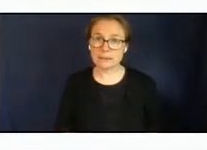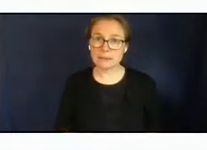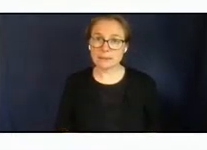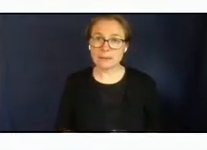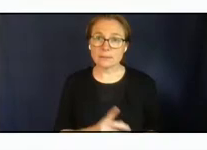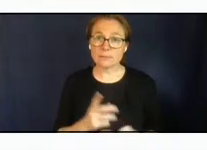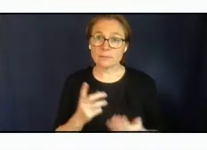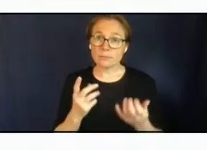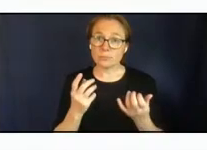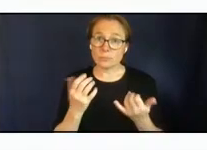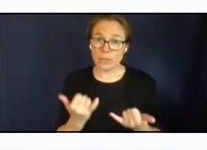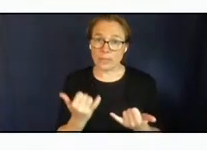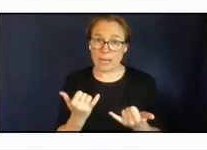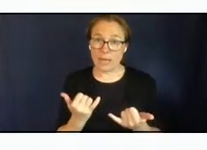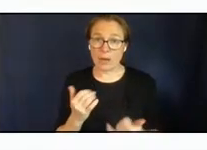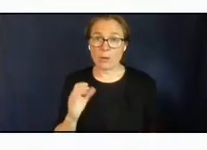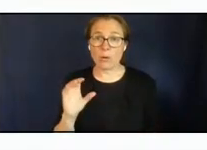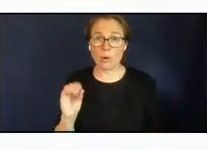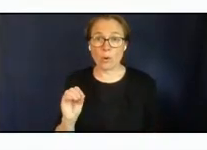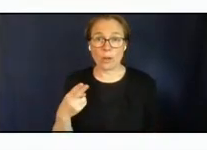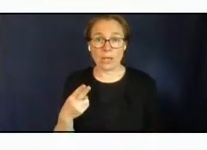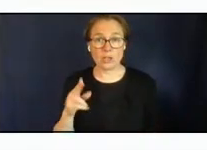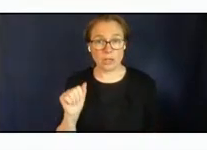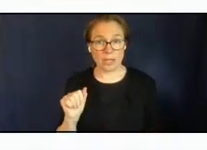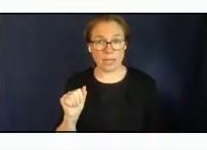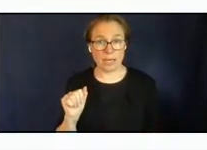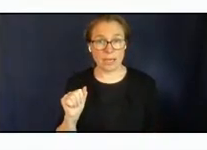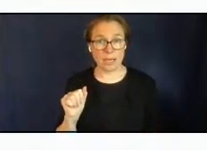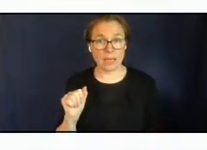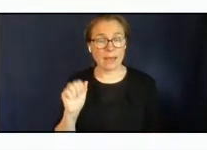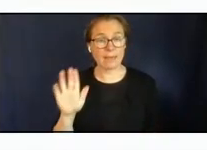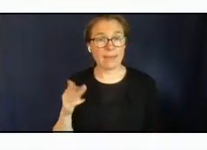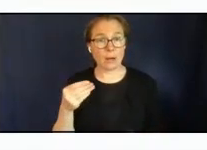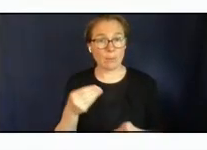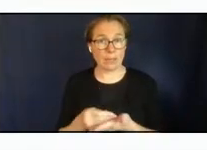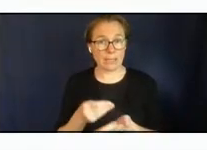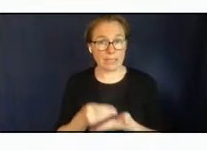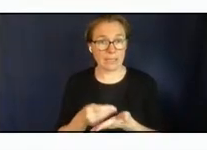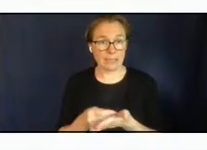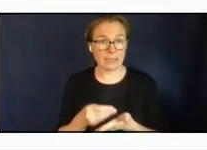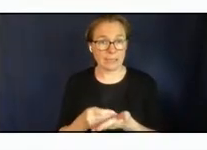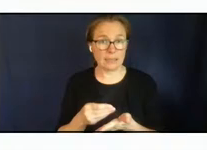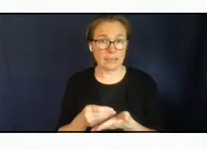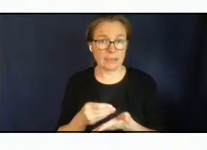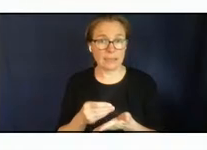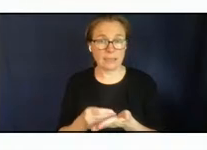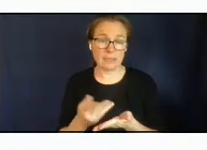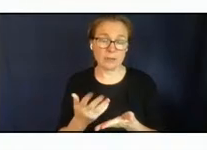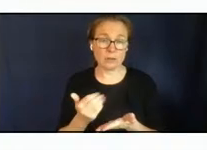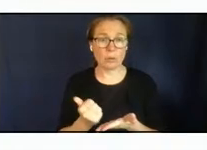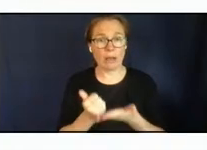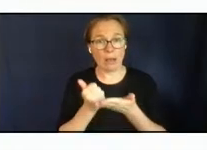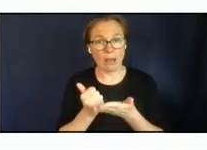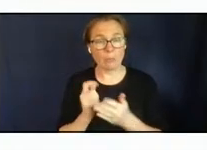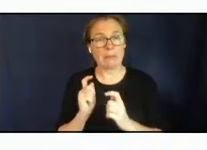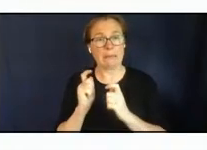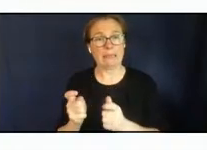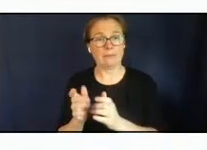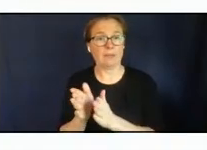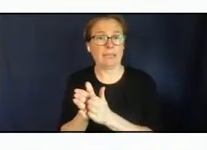We are currently using OHA allocated dollars to provide incentives for those receiving first vaccination doses.